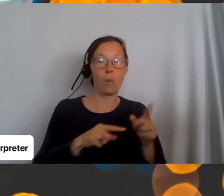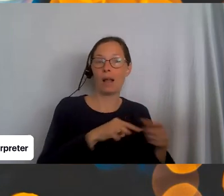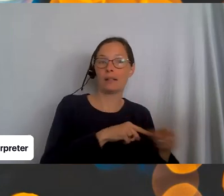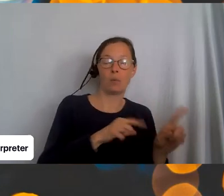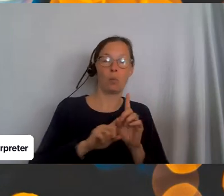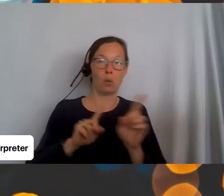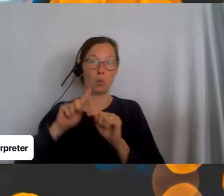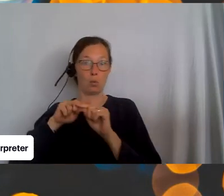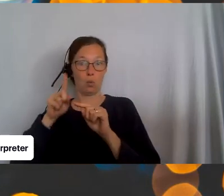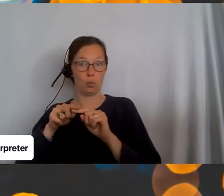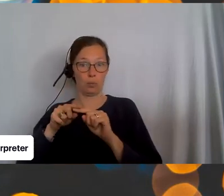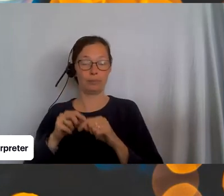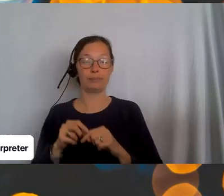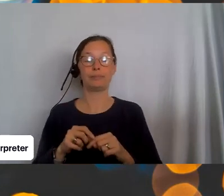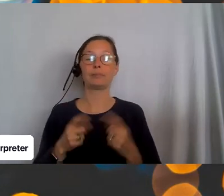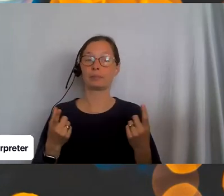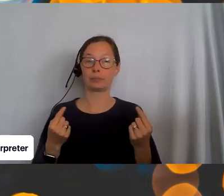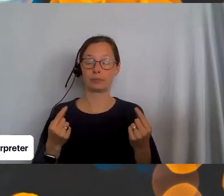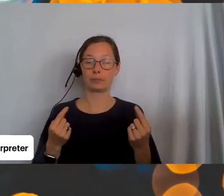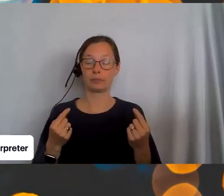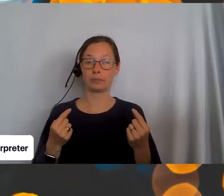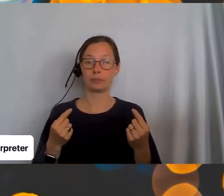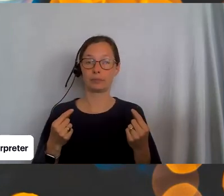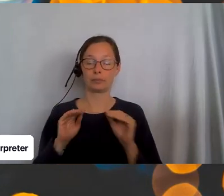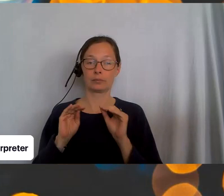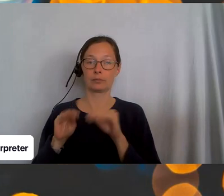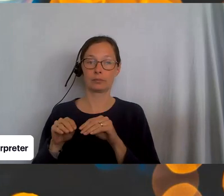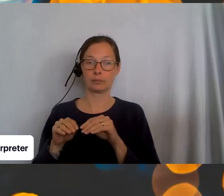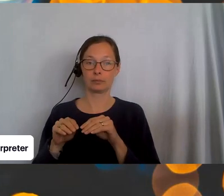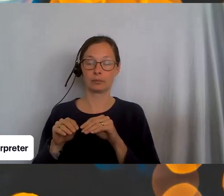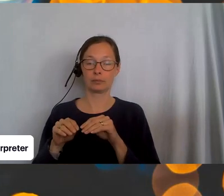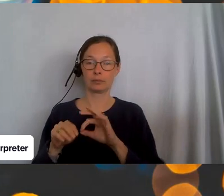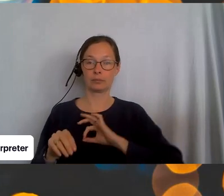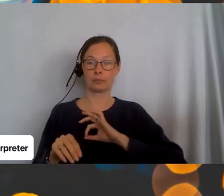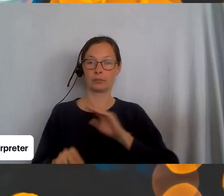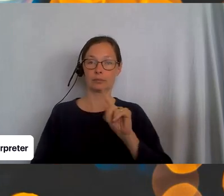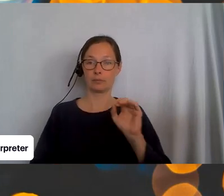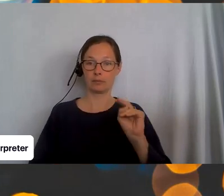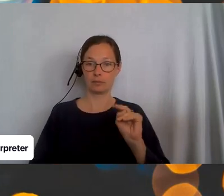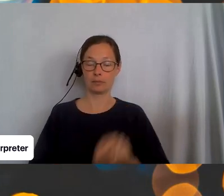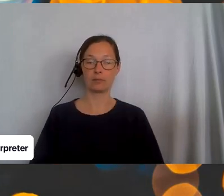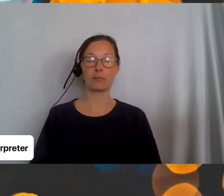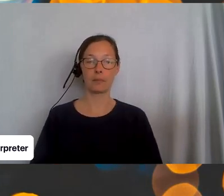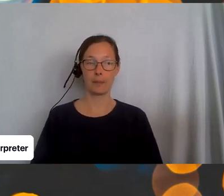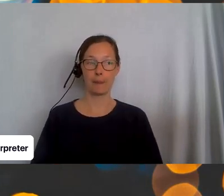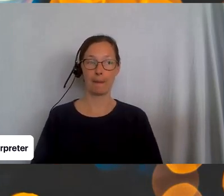loop is, we're going to attach a button. So,